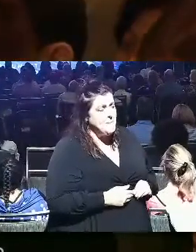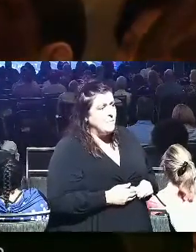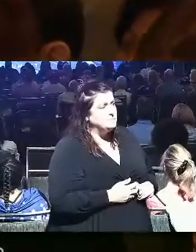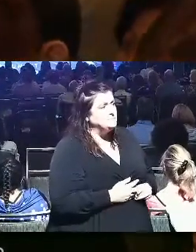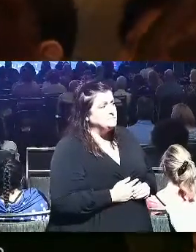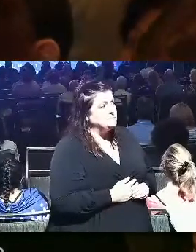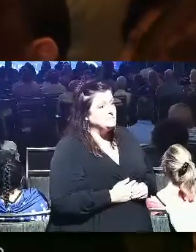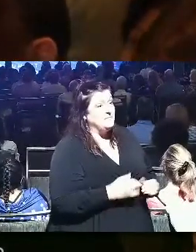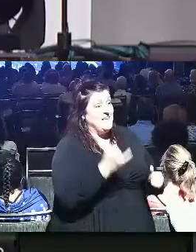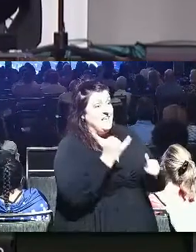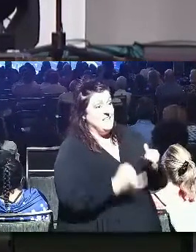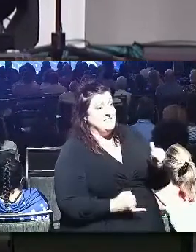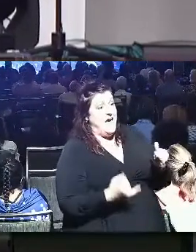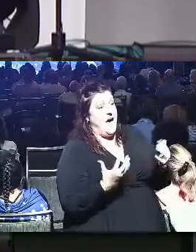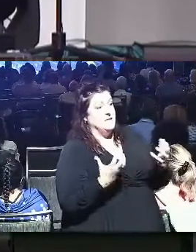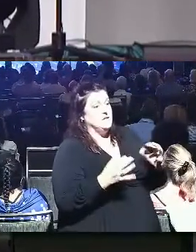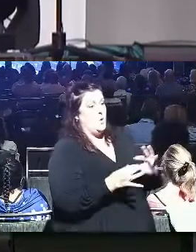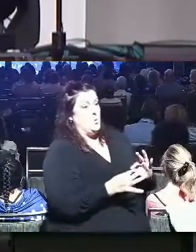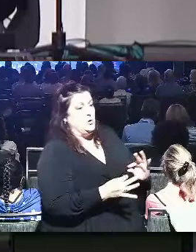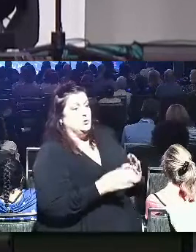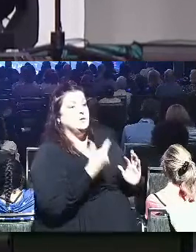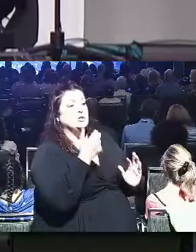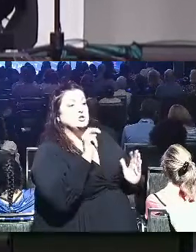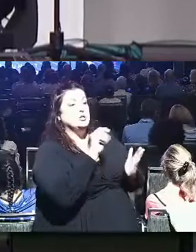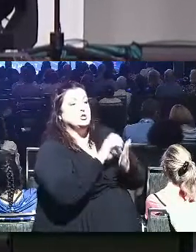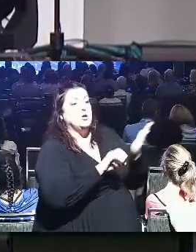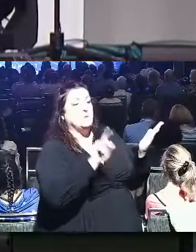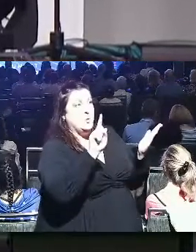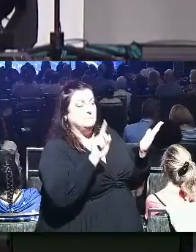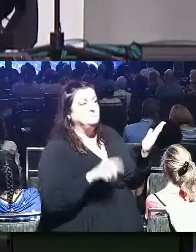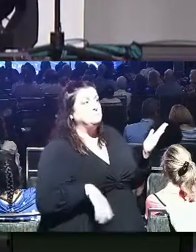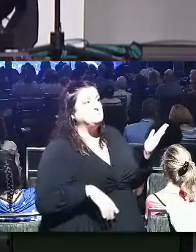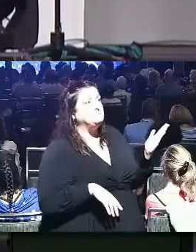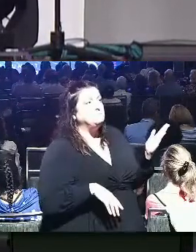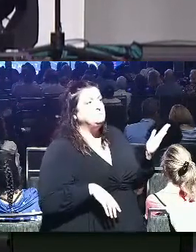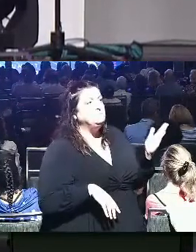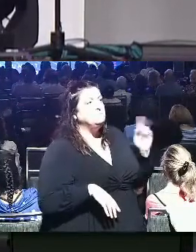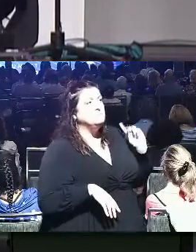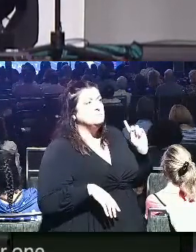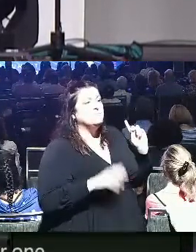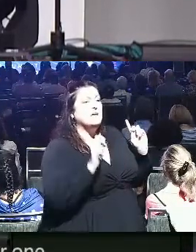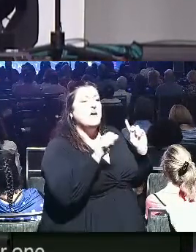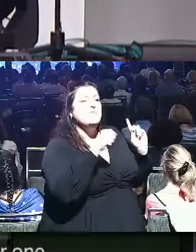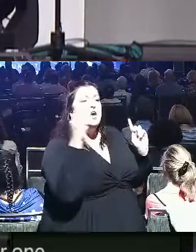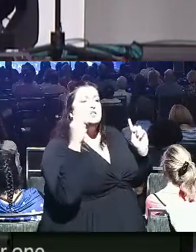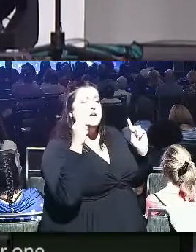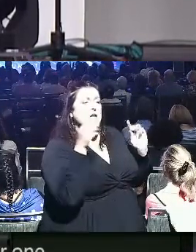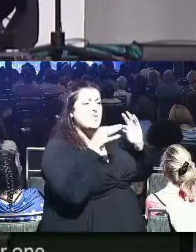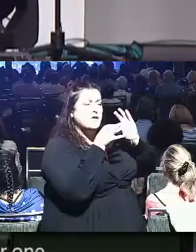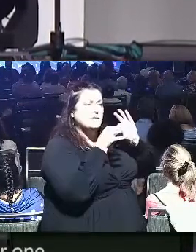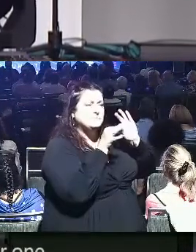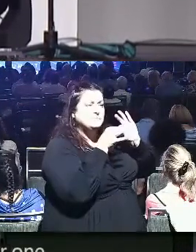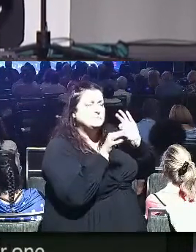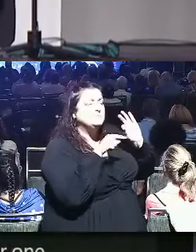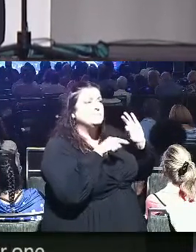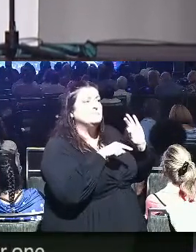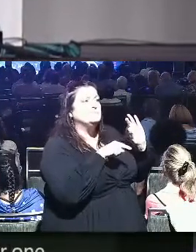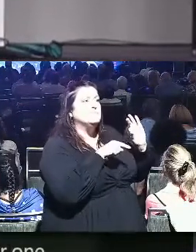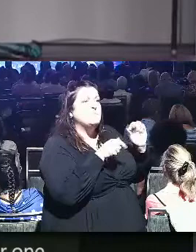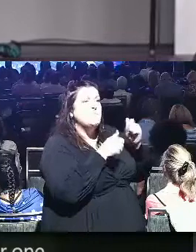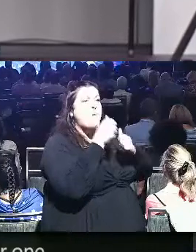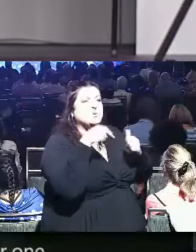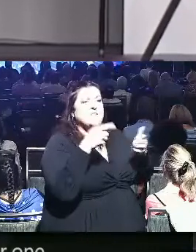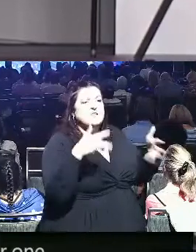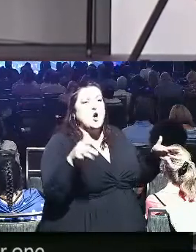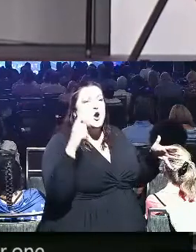The last thing I want to recognize here in this Genesis chapter 1 is there's another refrain that I think most of us are familiar